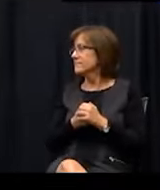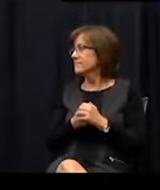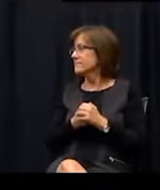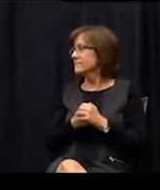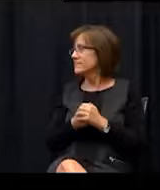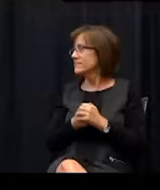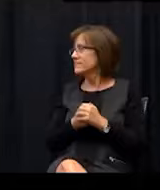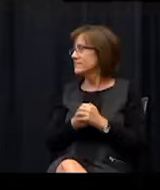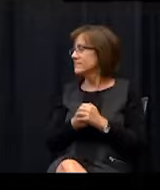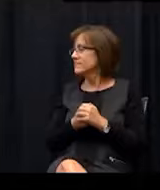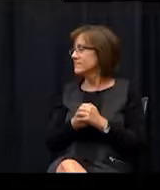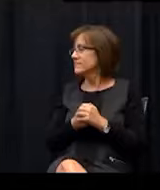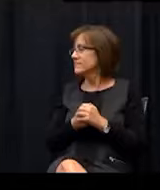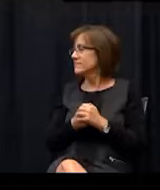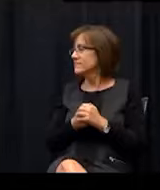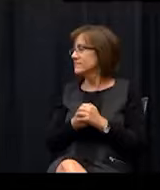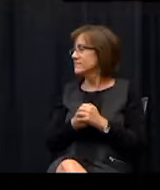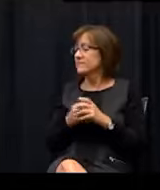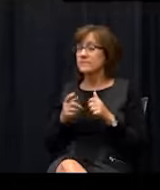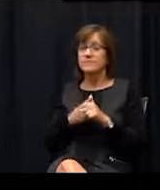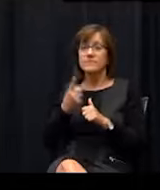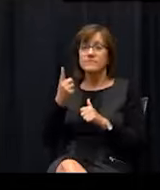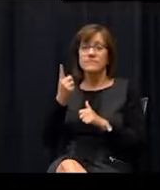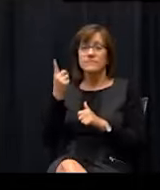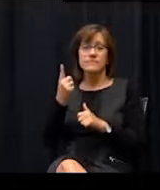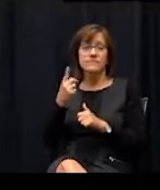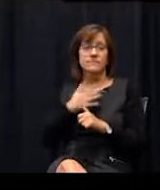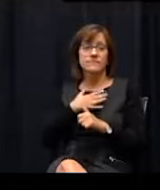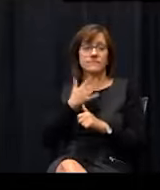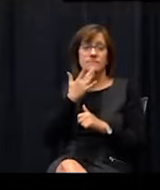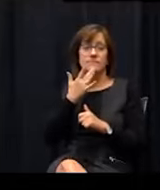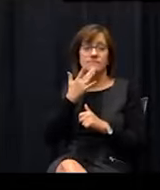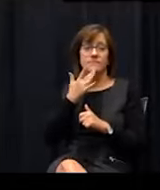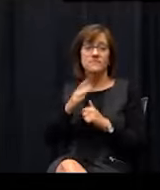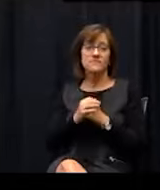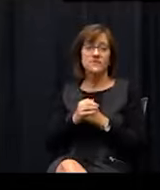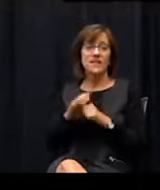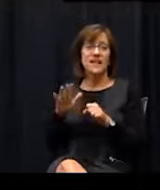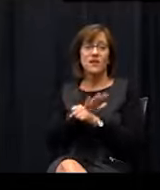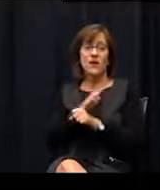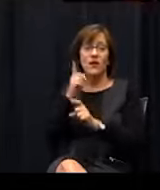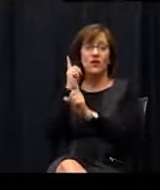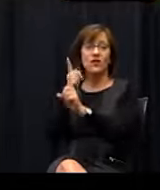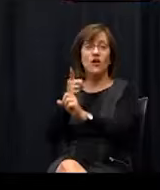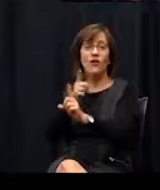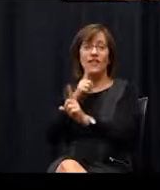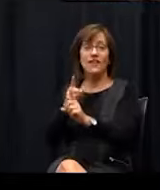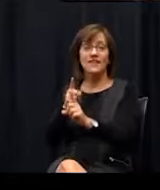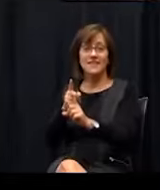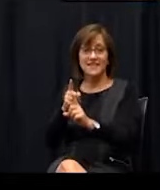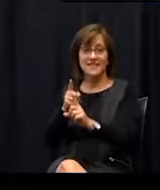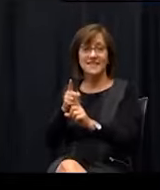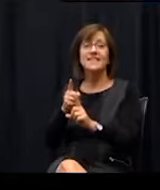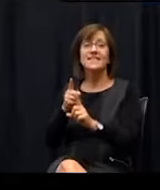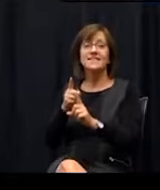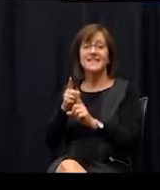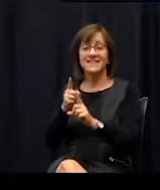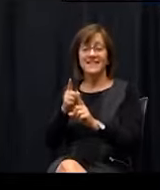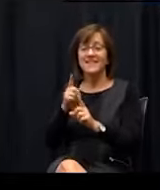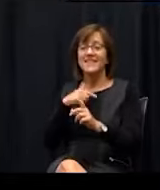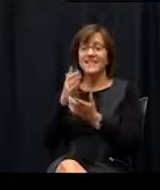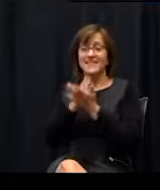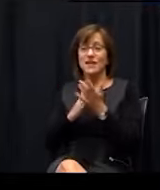the first one is one of my favorites. Because this is about because the whole goal is going back to some of these